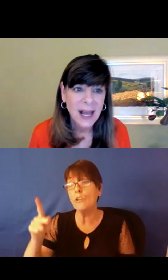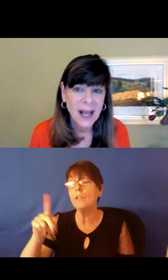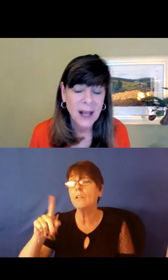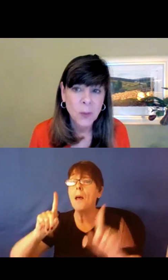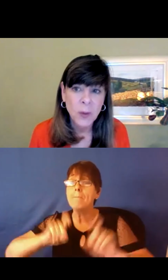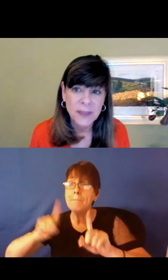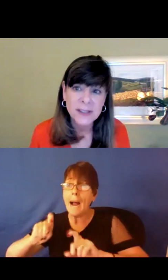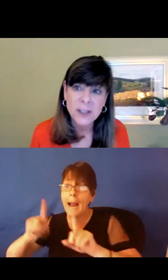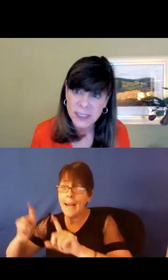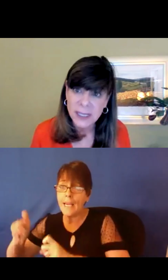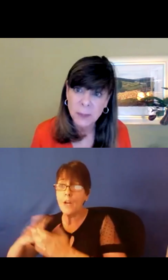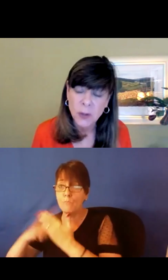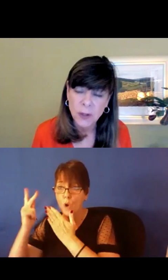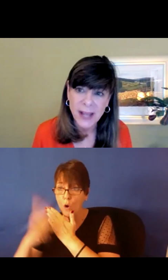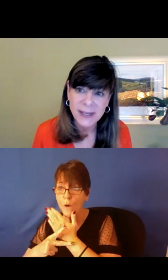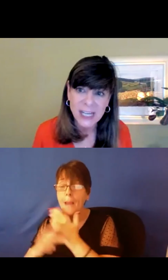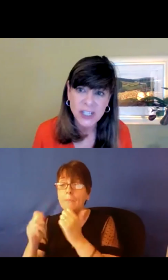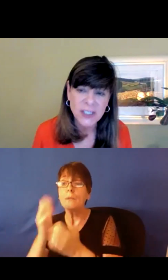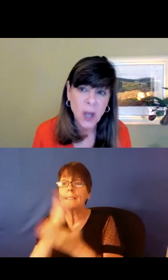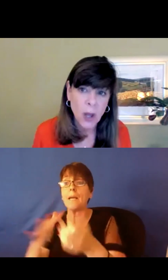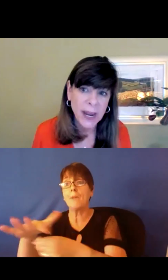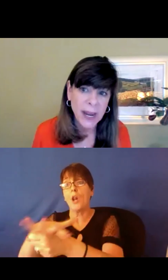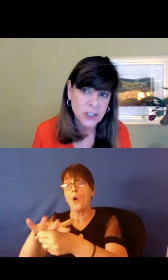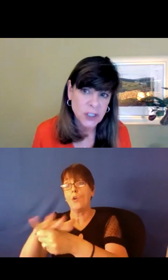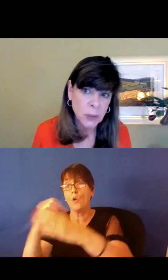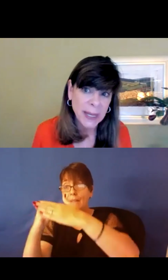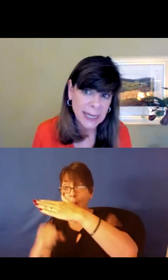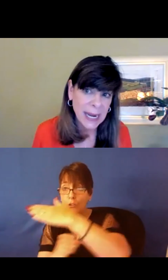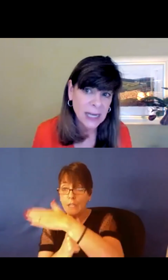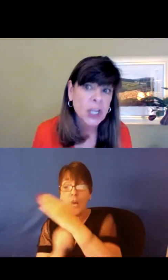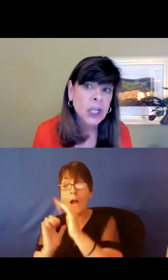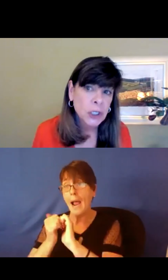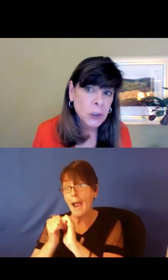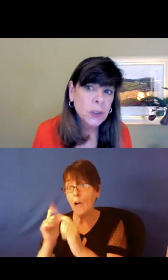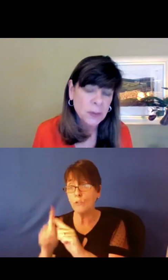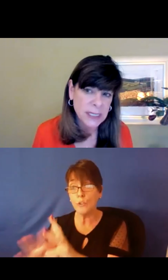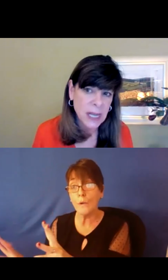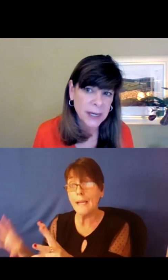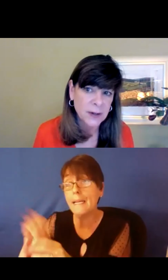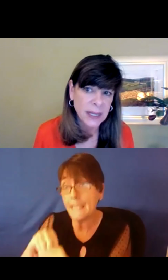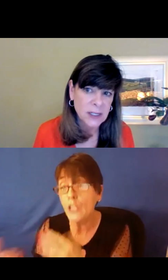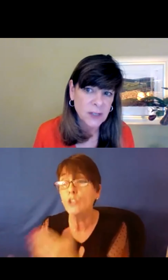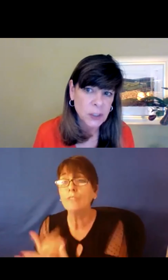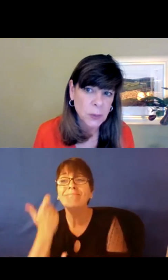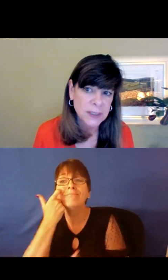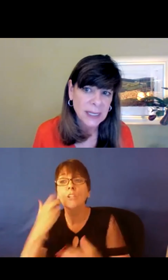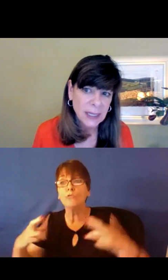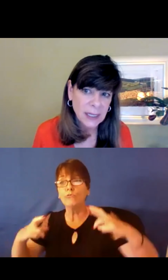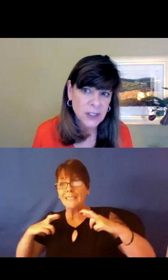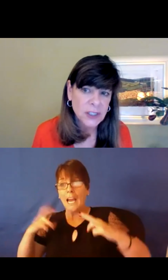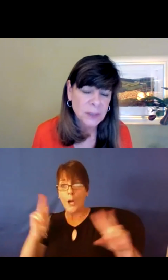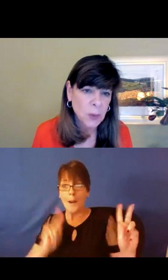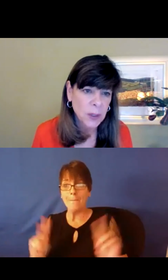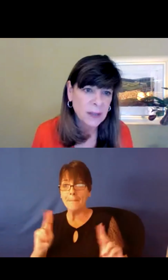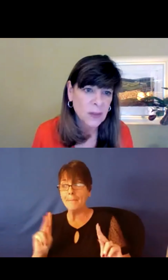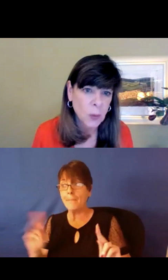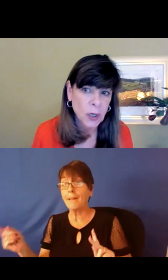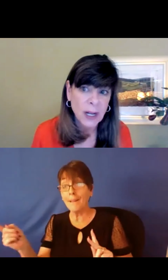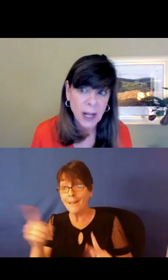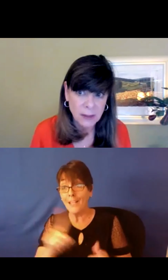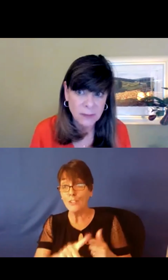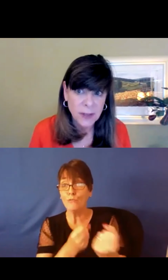projects with some local foundations on ways to engage newly retired individuals into